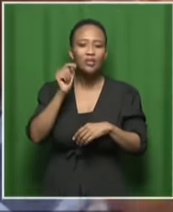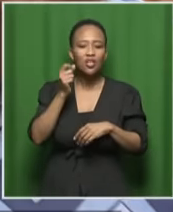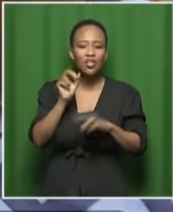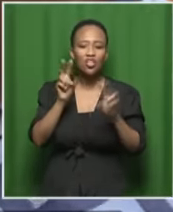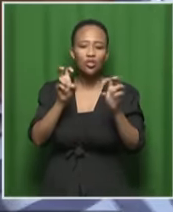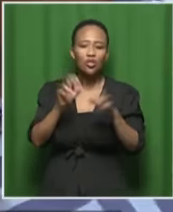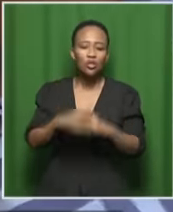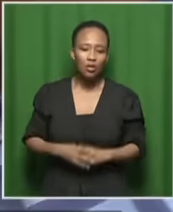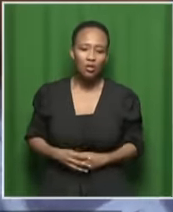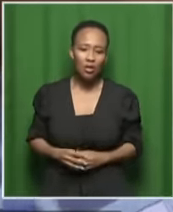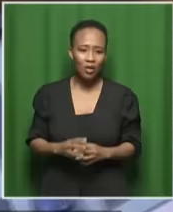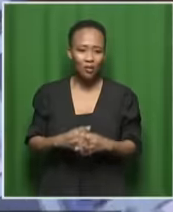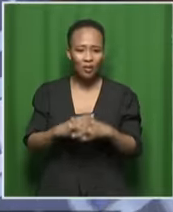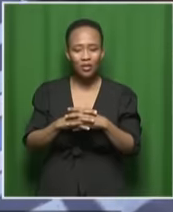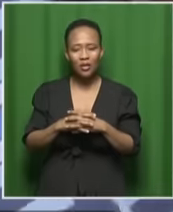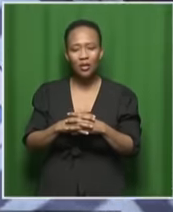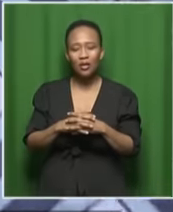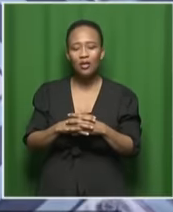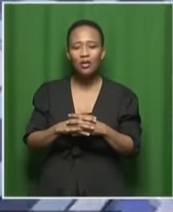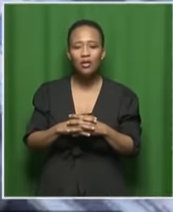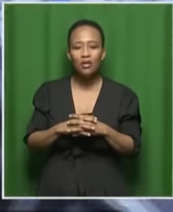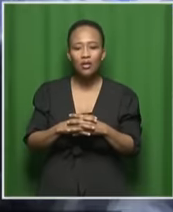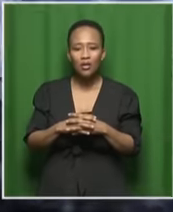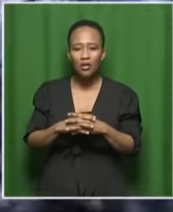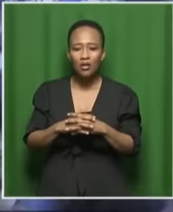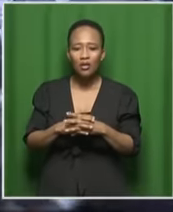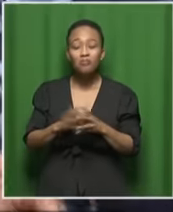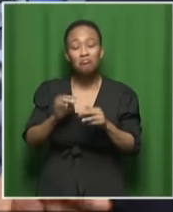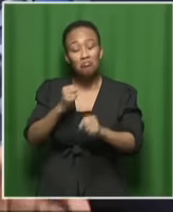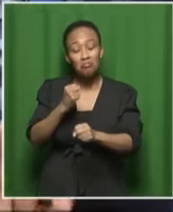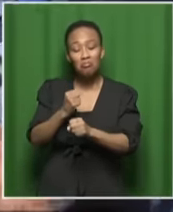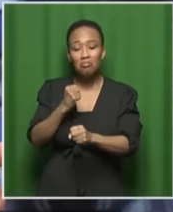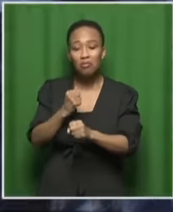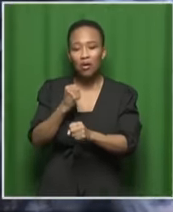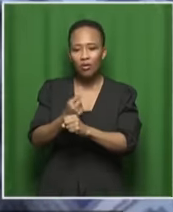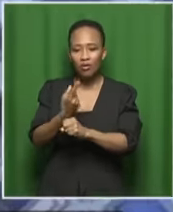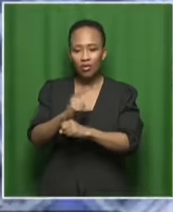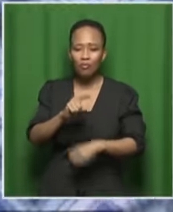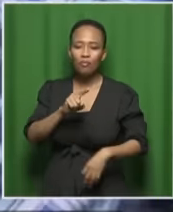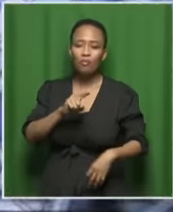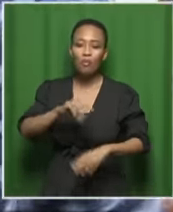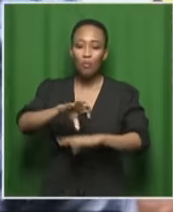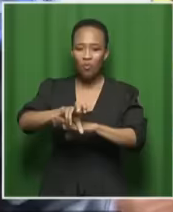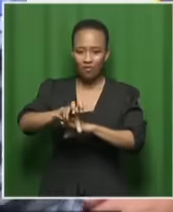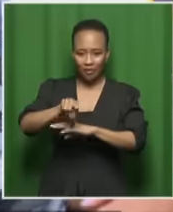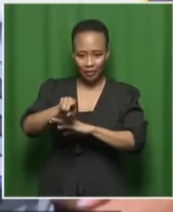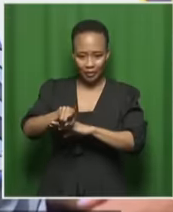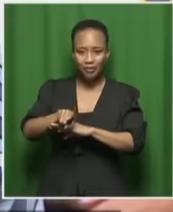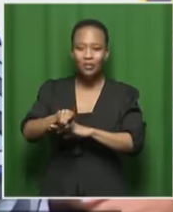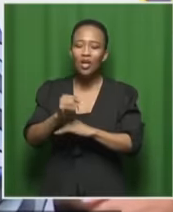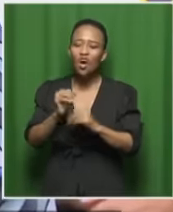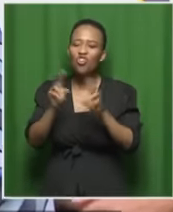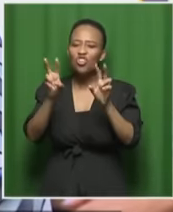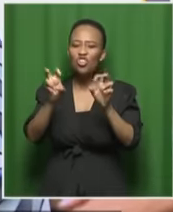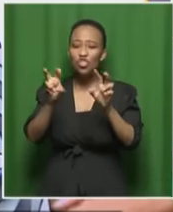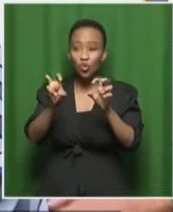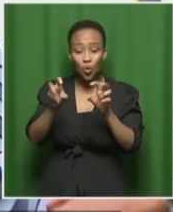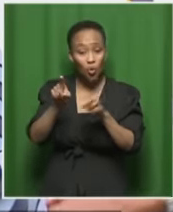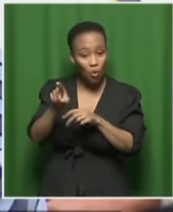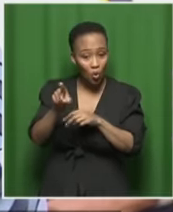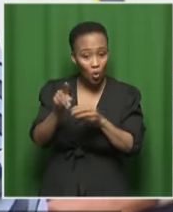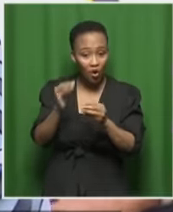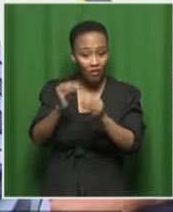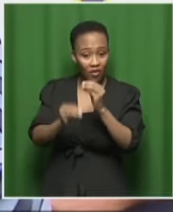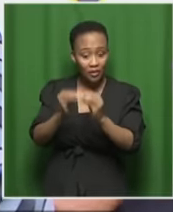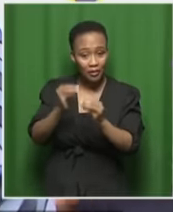you very much, Mr. Panyaza Lesufi. That is the premier of the Gauteng province. But what's your budget to fix the hostels in Gauteng?